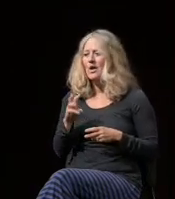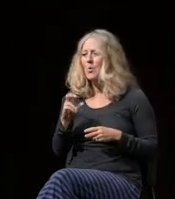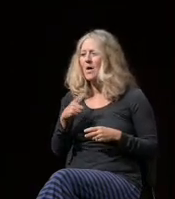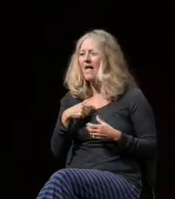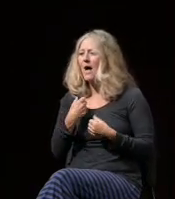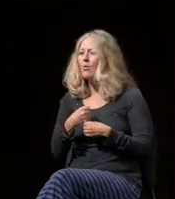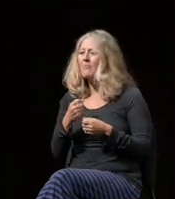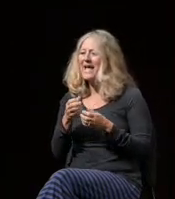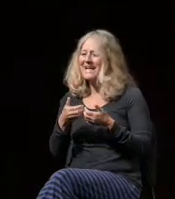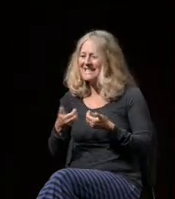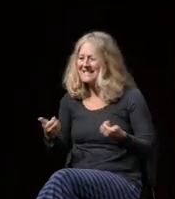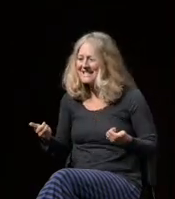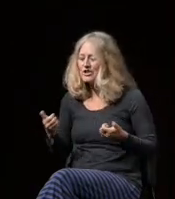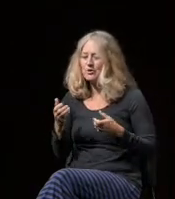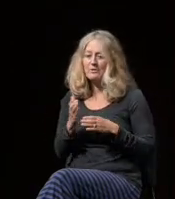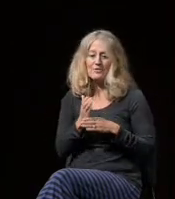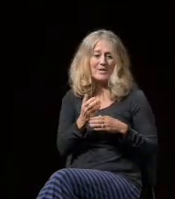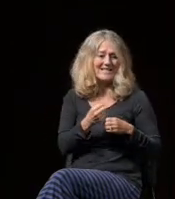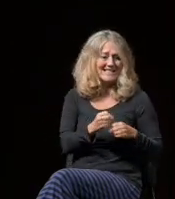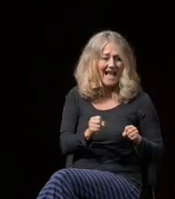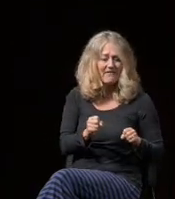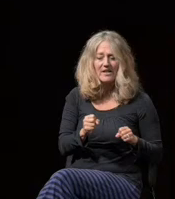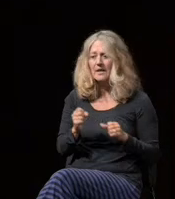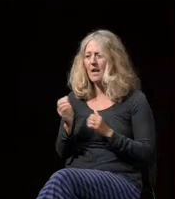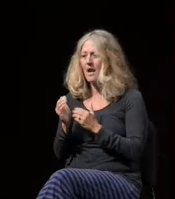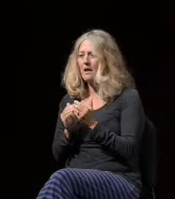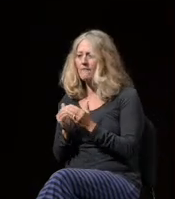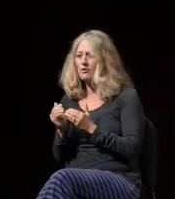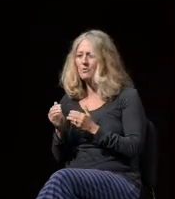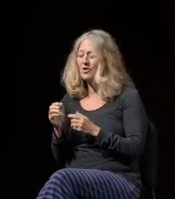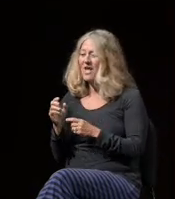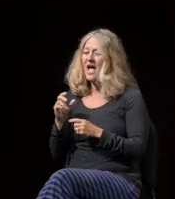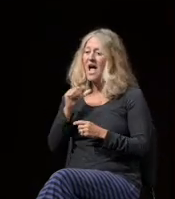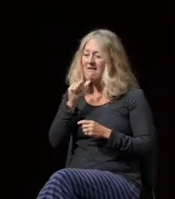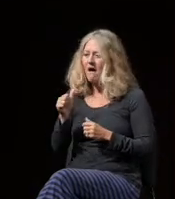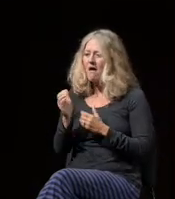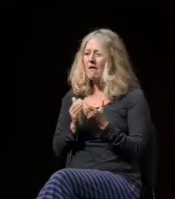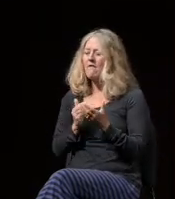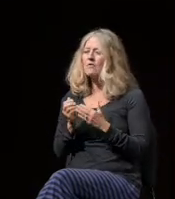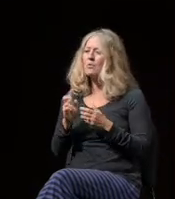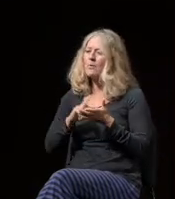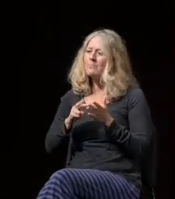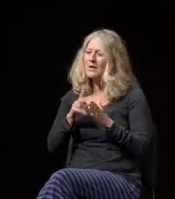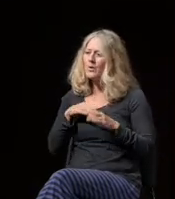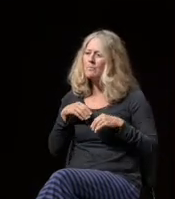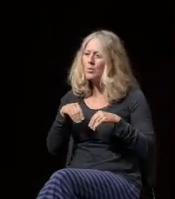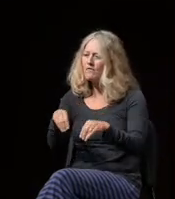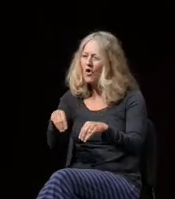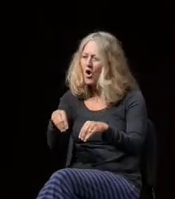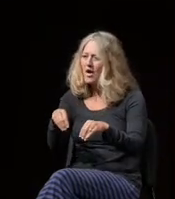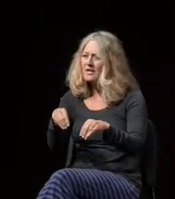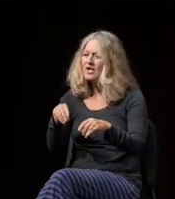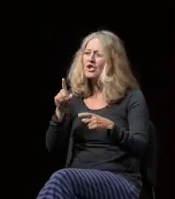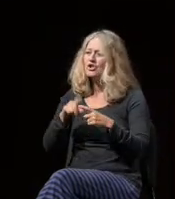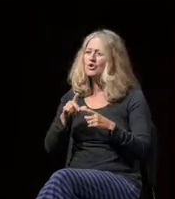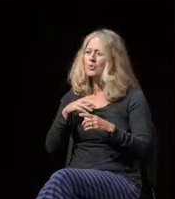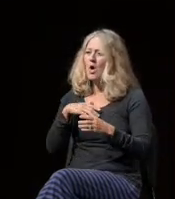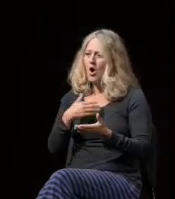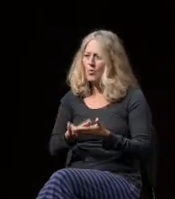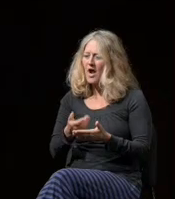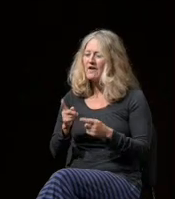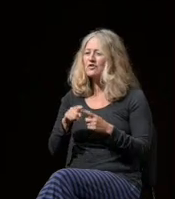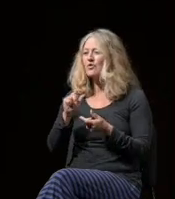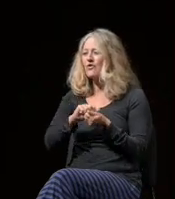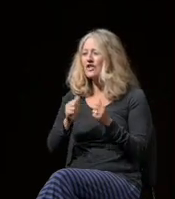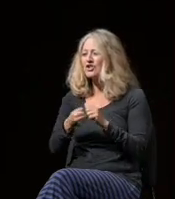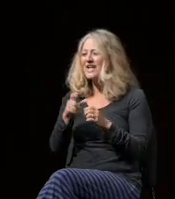distinction between safety and comfort, because it is through the discomfort that we move forward to be able to get to what you need to get to in order to have the change in the